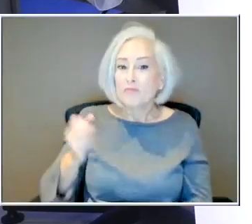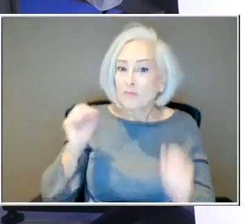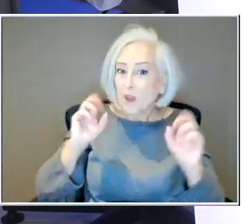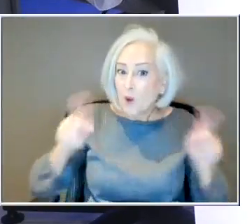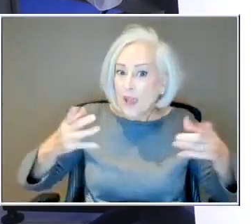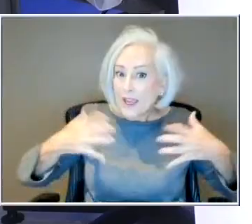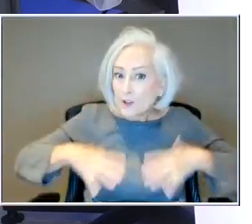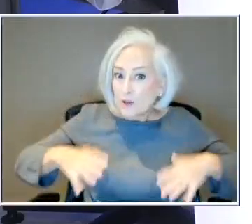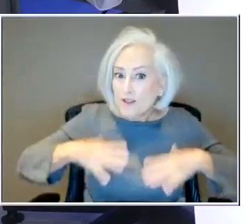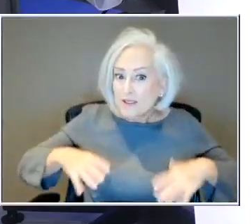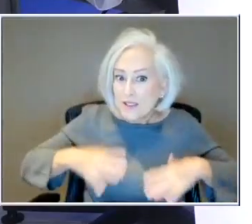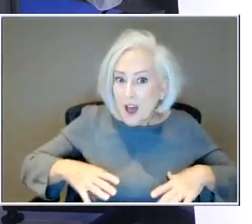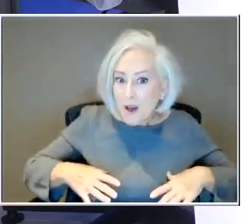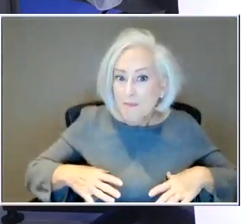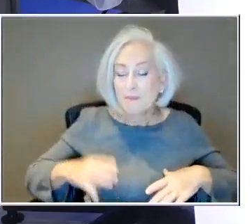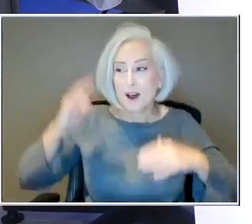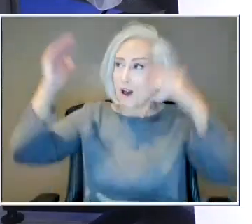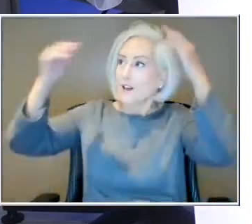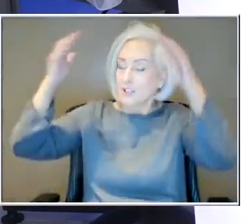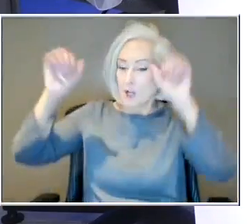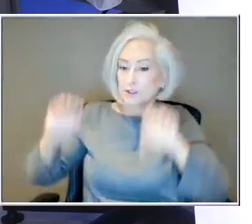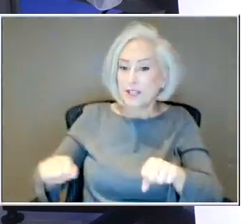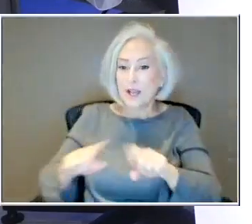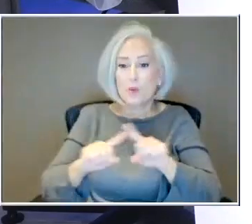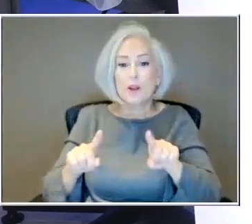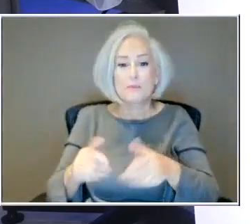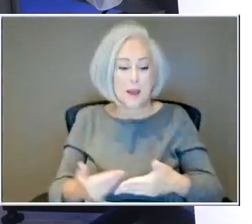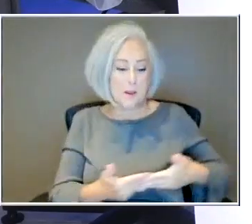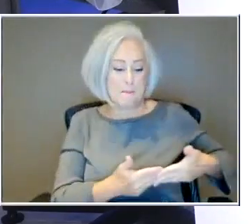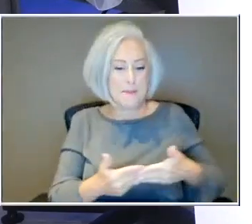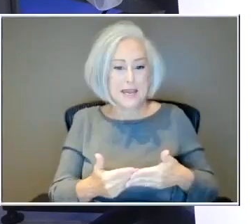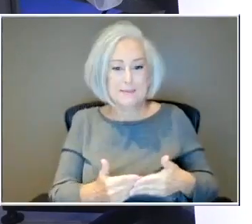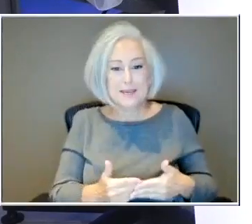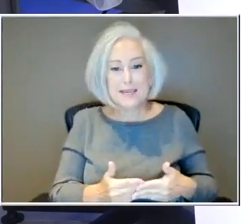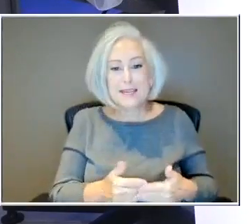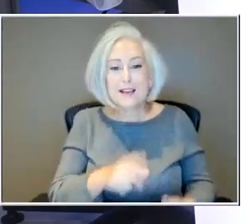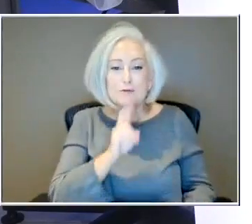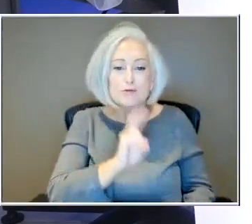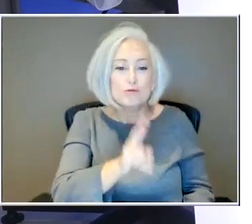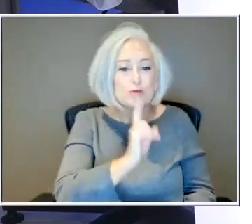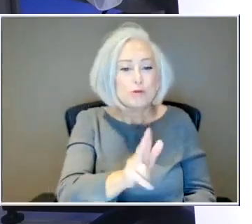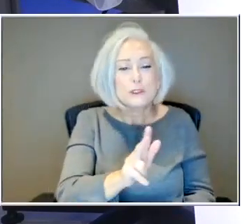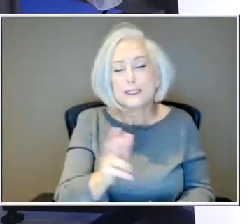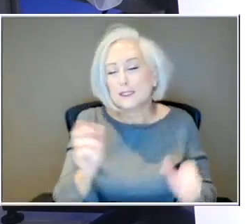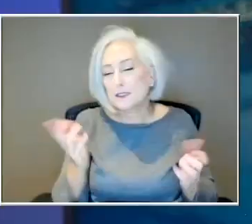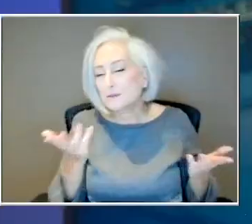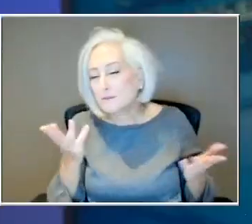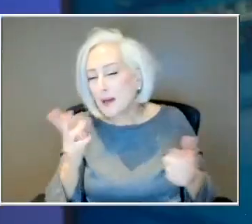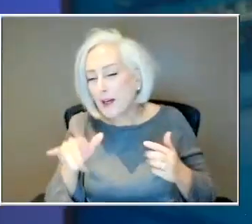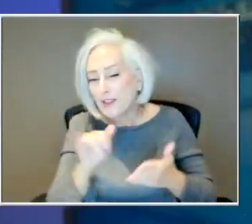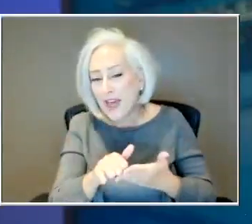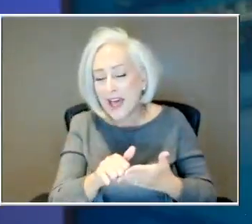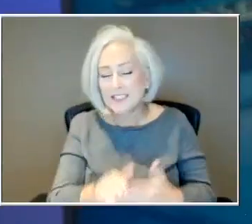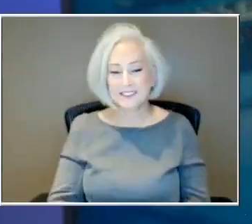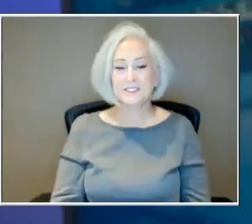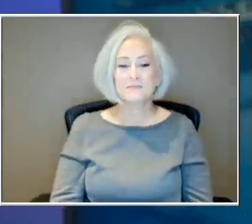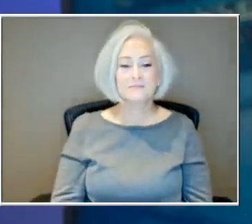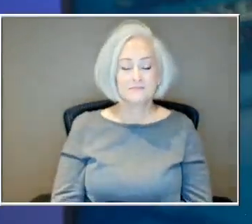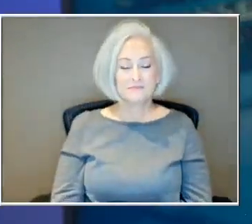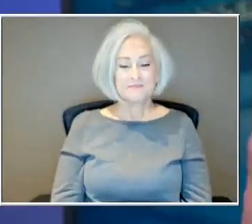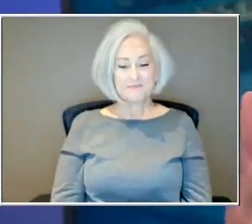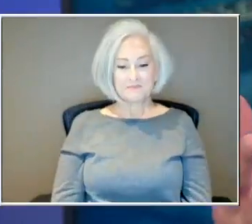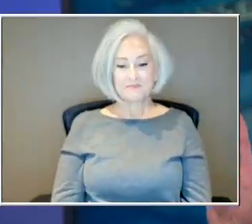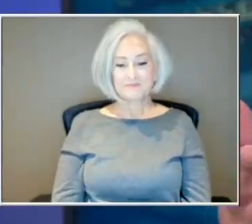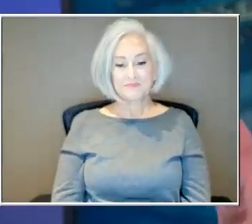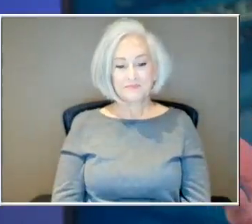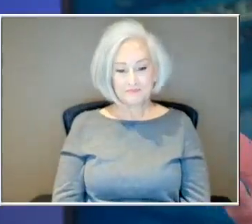have our adults dressed up. Sure. What about our infants and toddlers? They're pretty cute when they get those costumes on. I think that one of those is that if it's a lot of